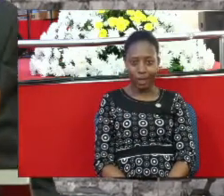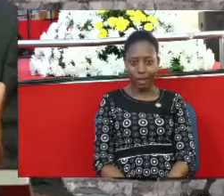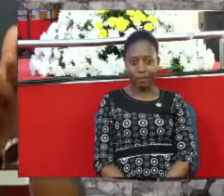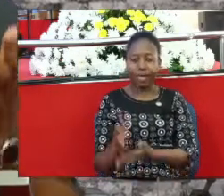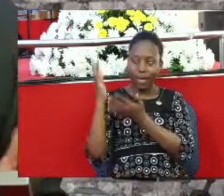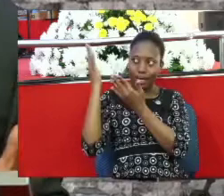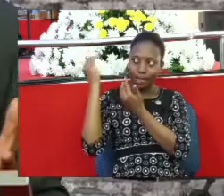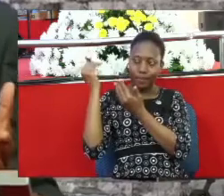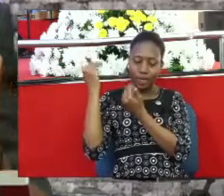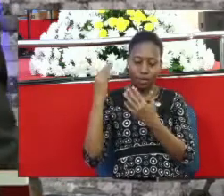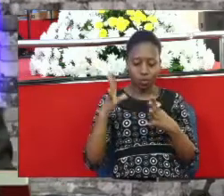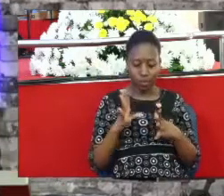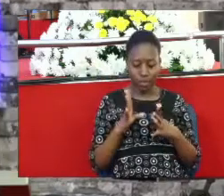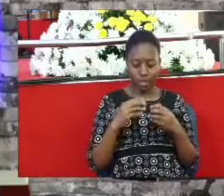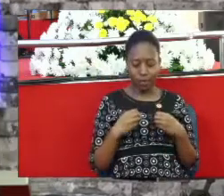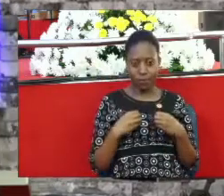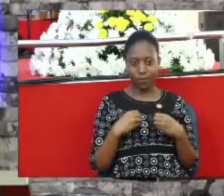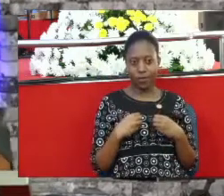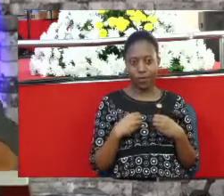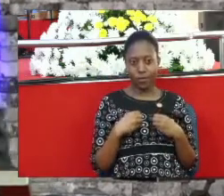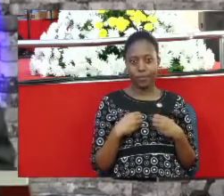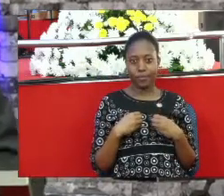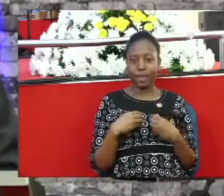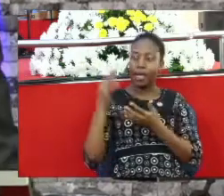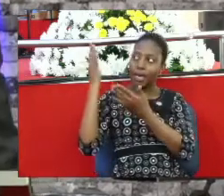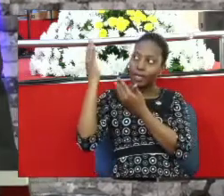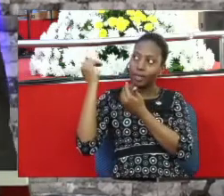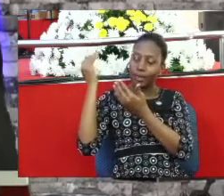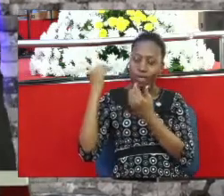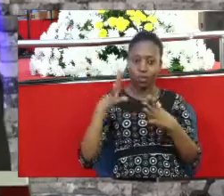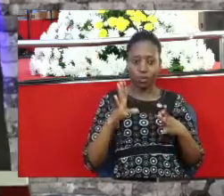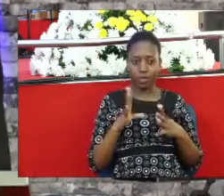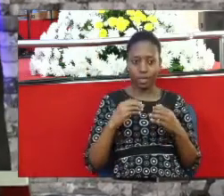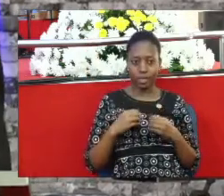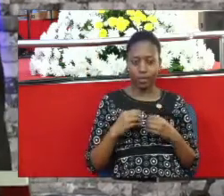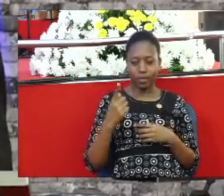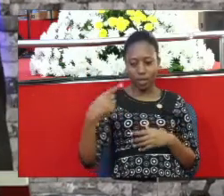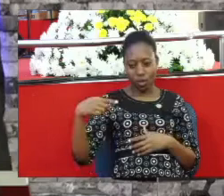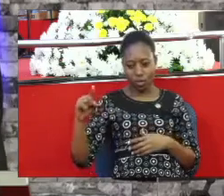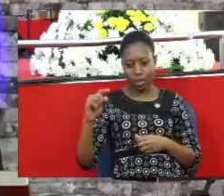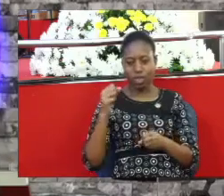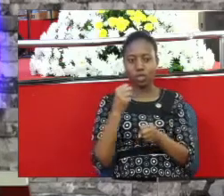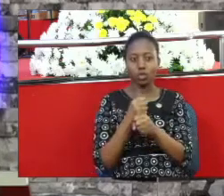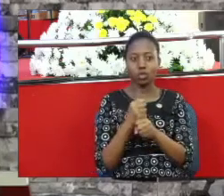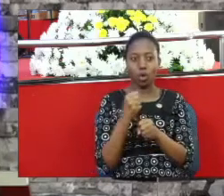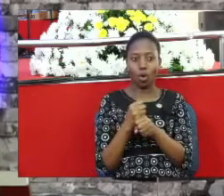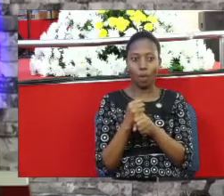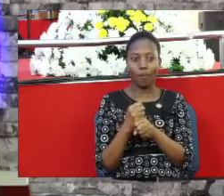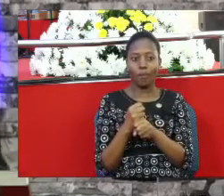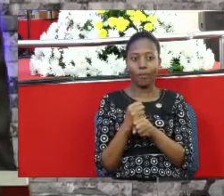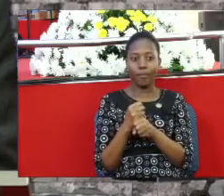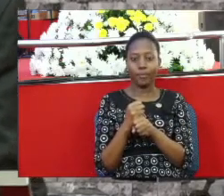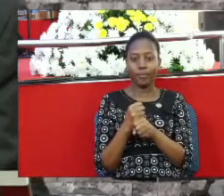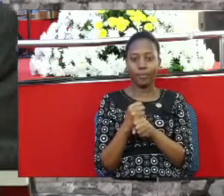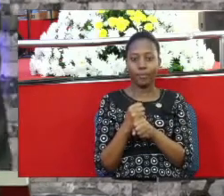receive. Expect to receive. Expect to receive the right job with the right pay. So as I pray to